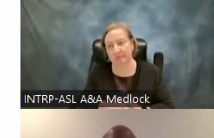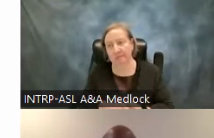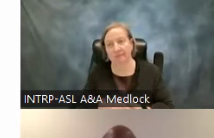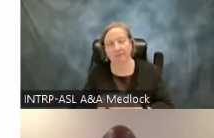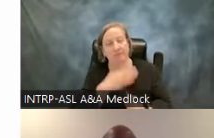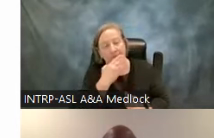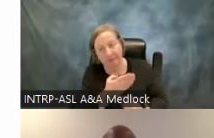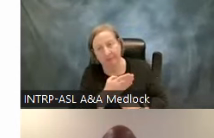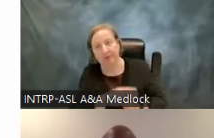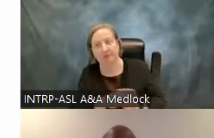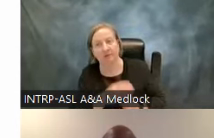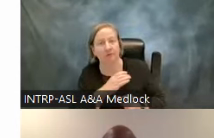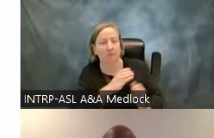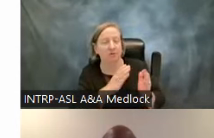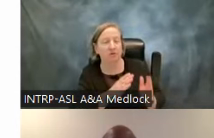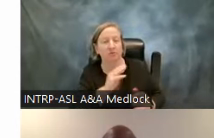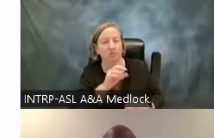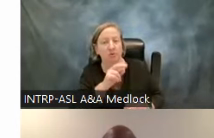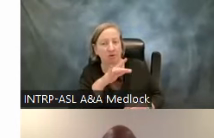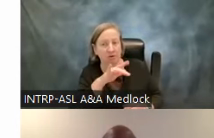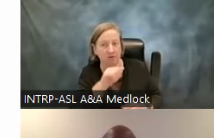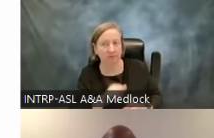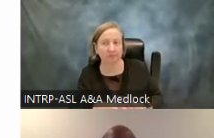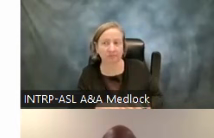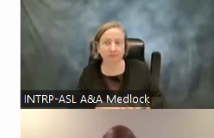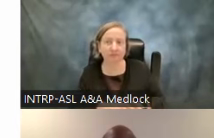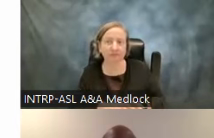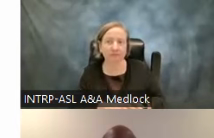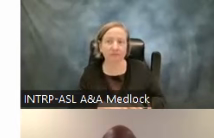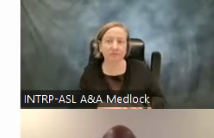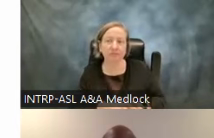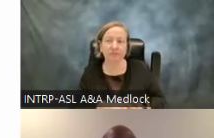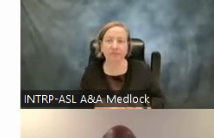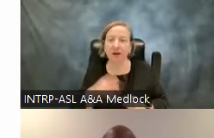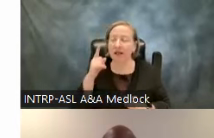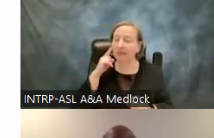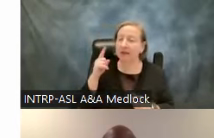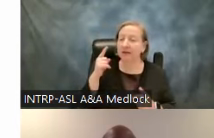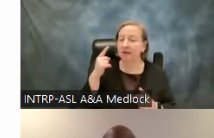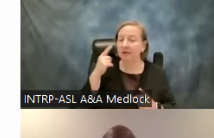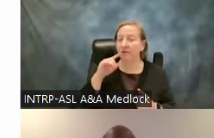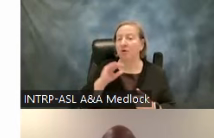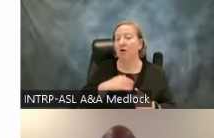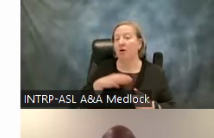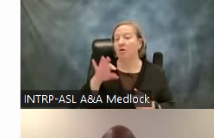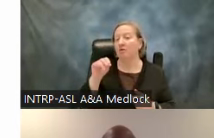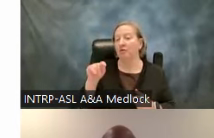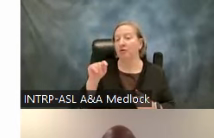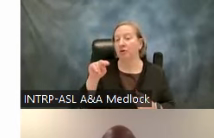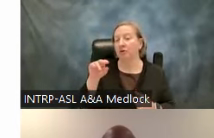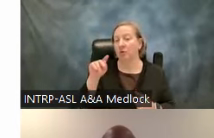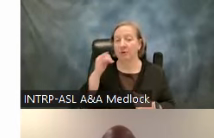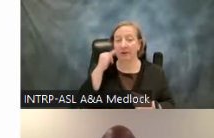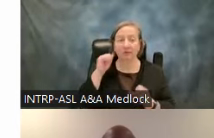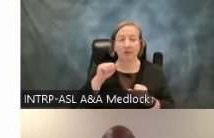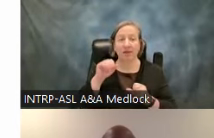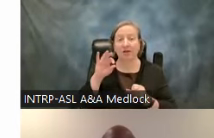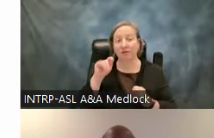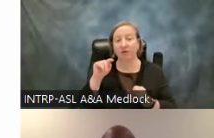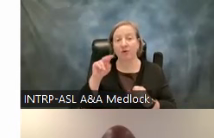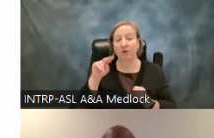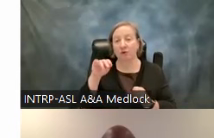Thank you, Commissioner Monica. Well, I think in the spirit of like our footnoting, if we could footnote the Department of